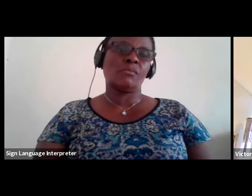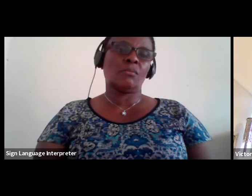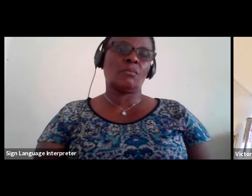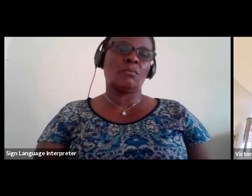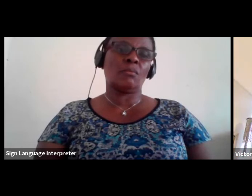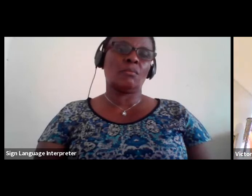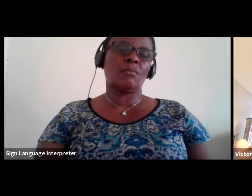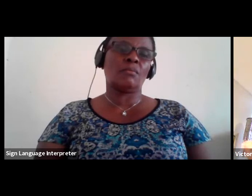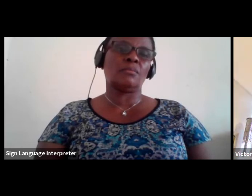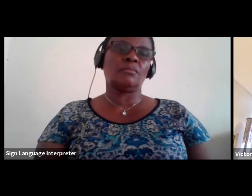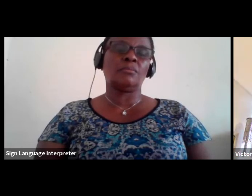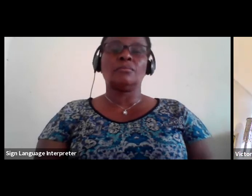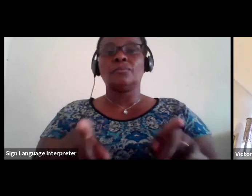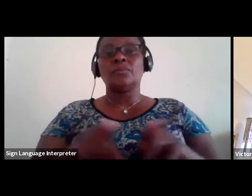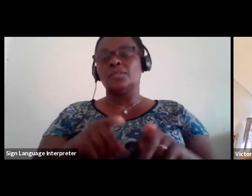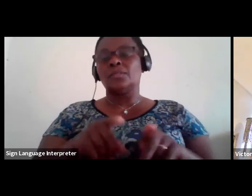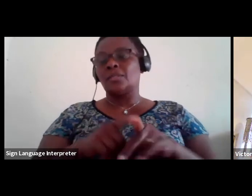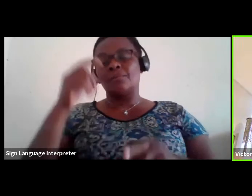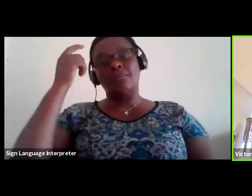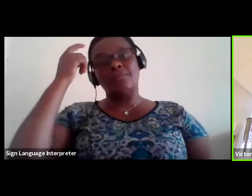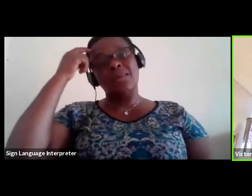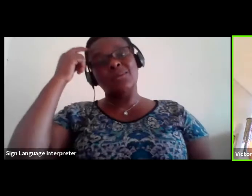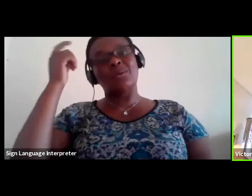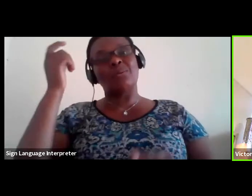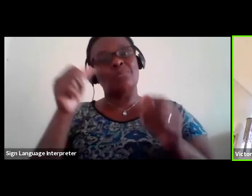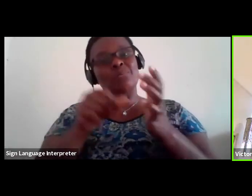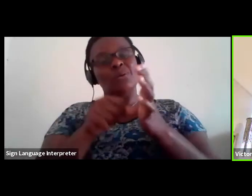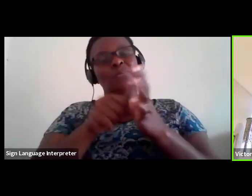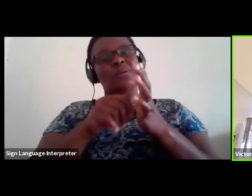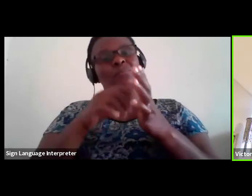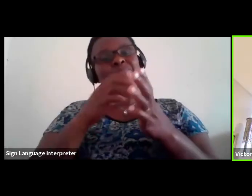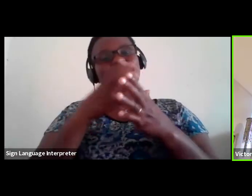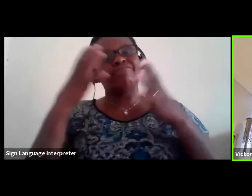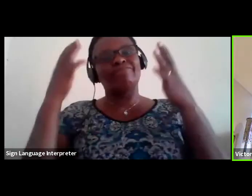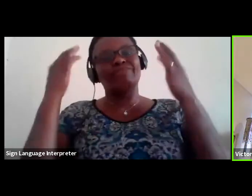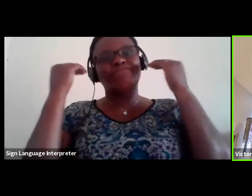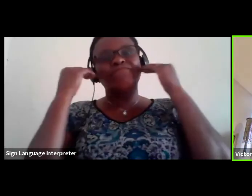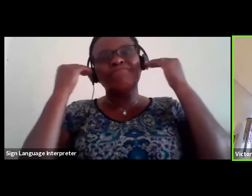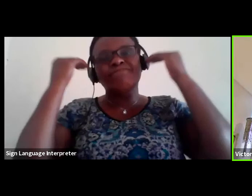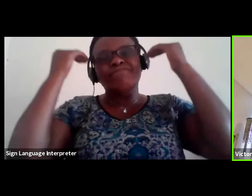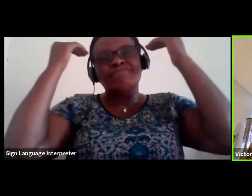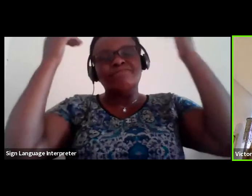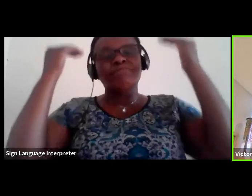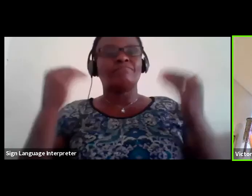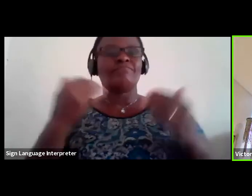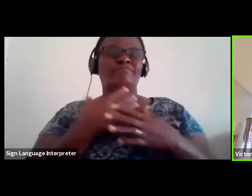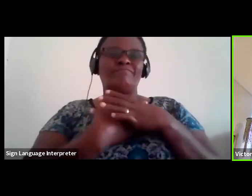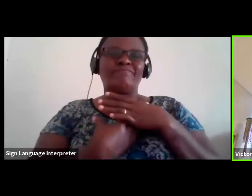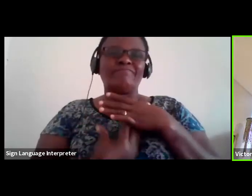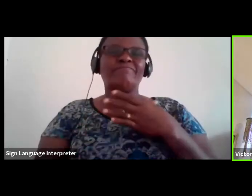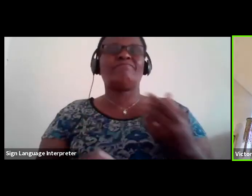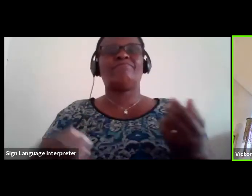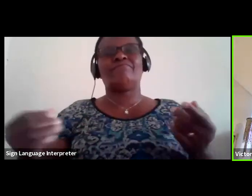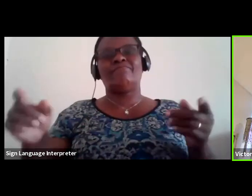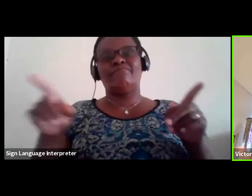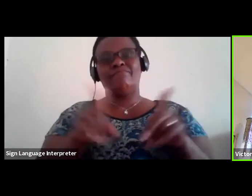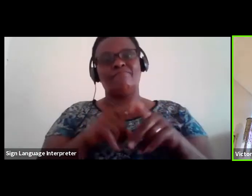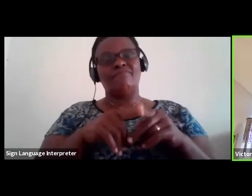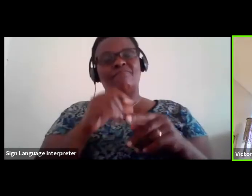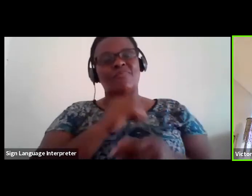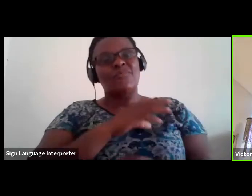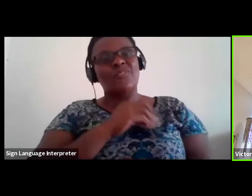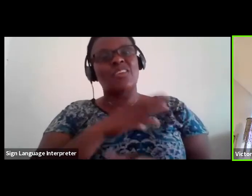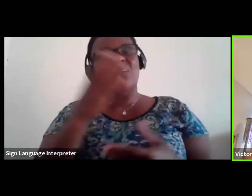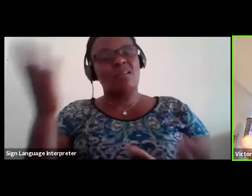mental toll, such as anxiety, the stress, paranoia, continues to harm and affect them because of the fear of